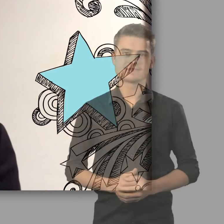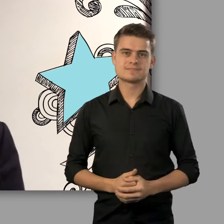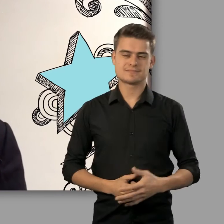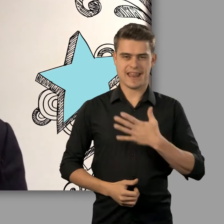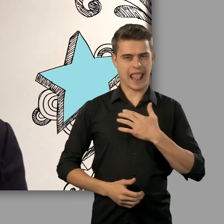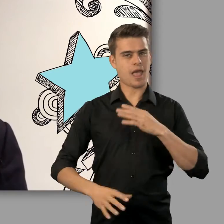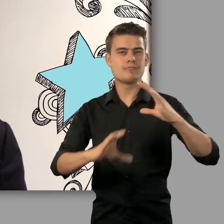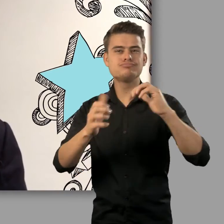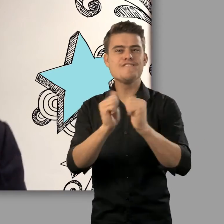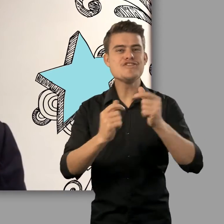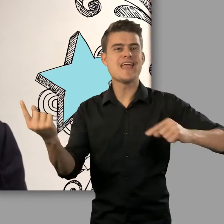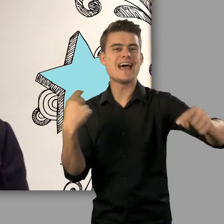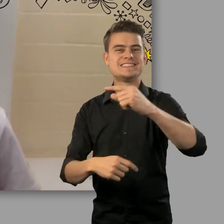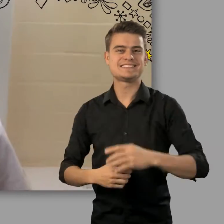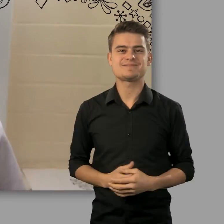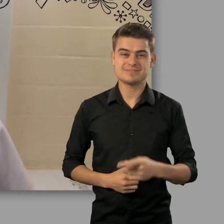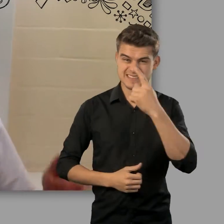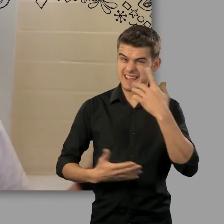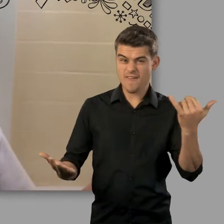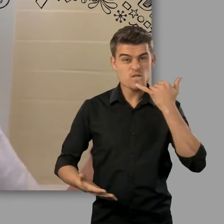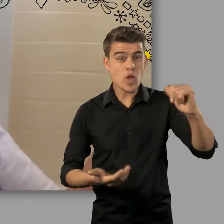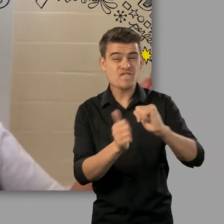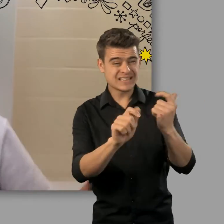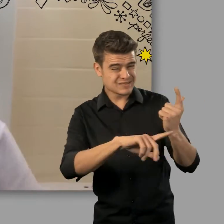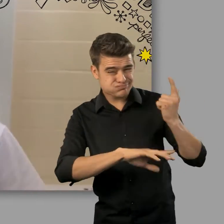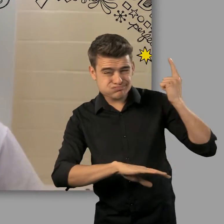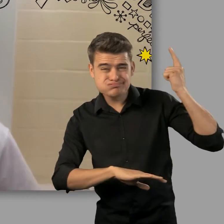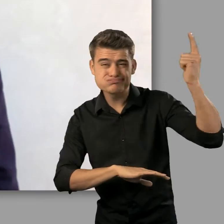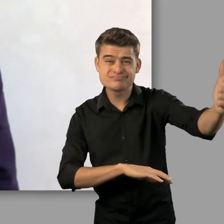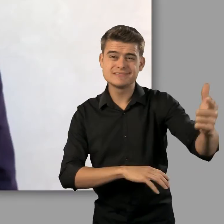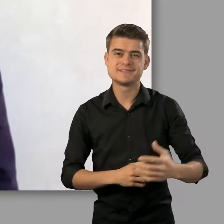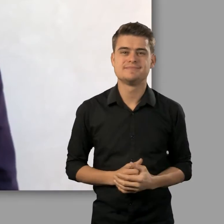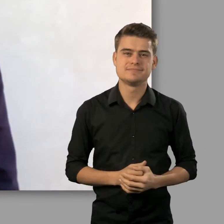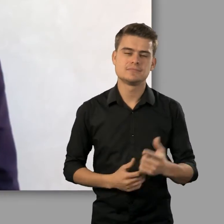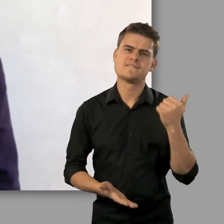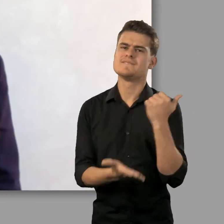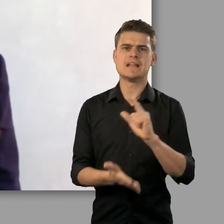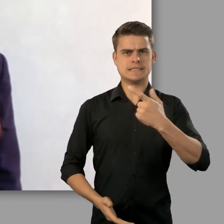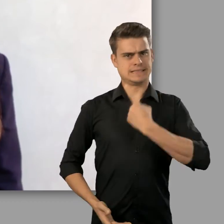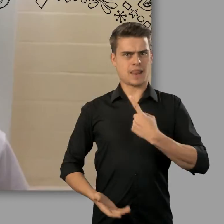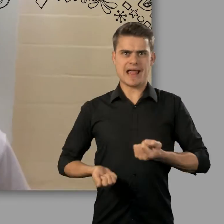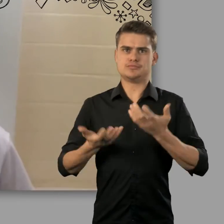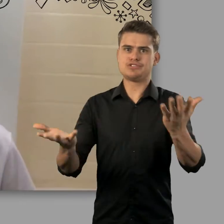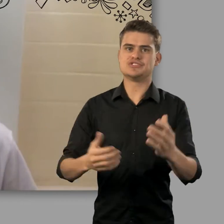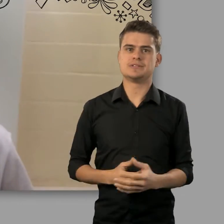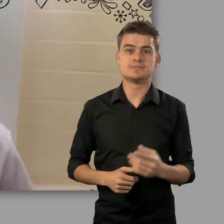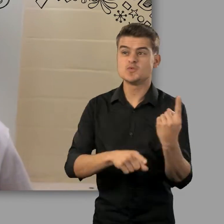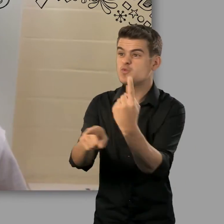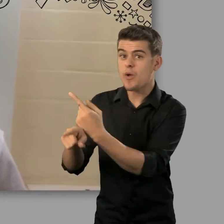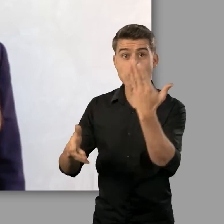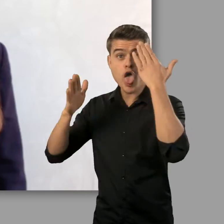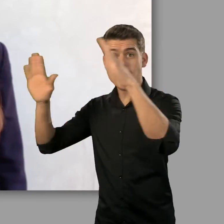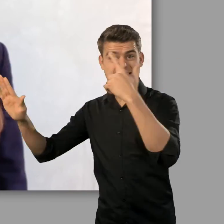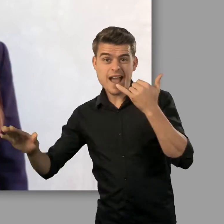I like to communicate with my friends. You can find your friends miles and miles away. It's a great form of self-expression. Talk to them maybe while you're on